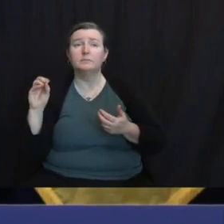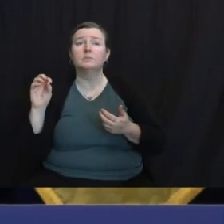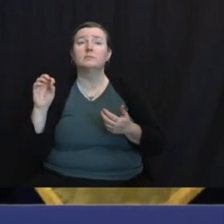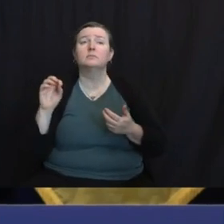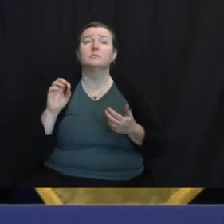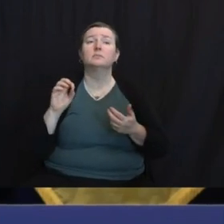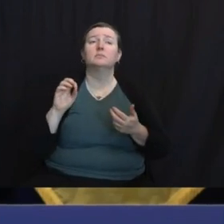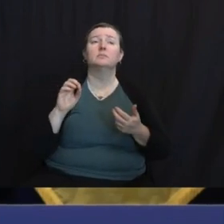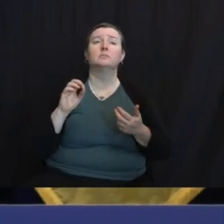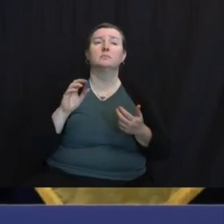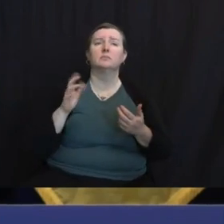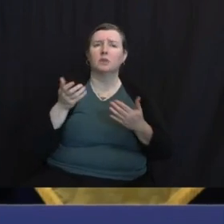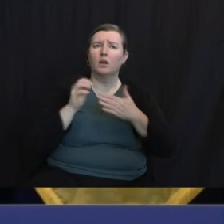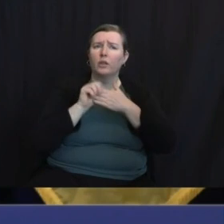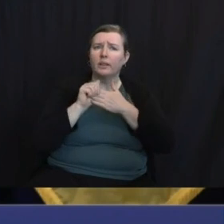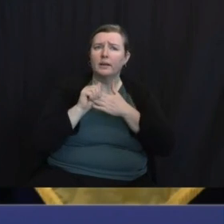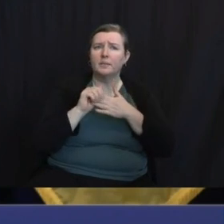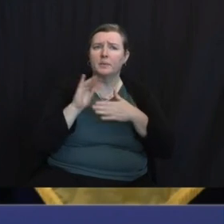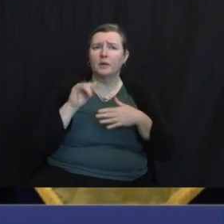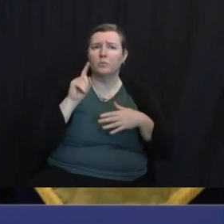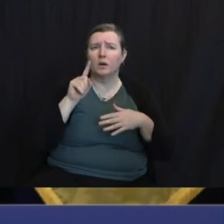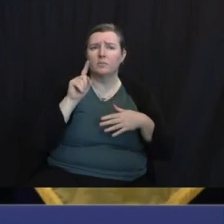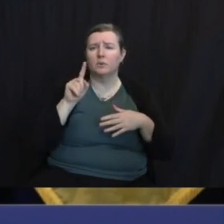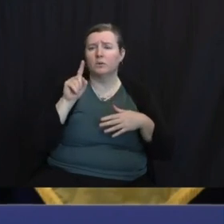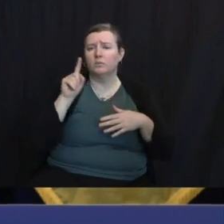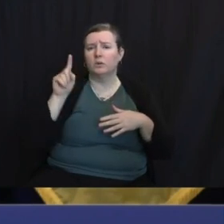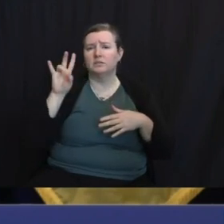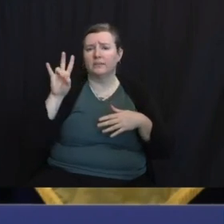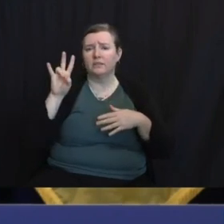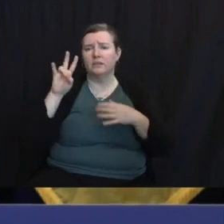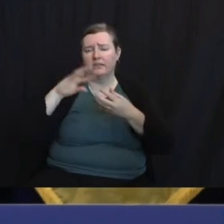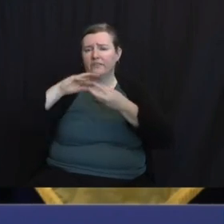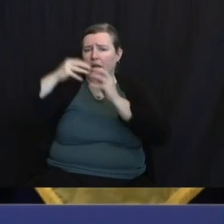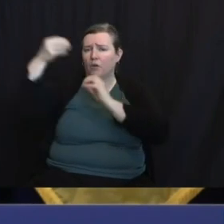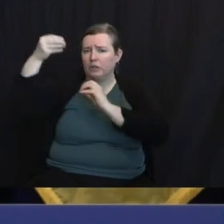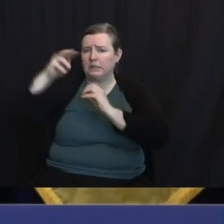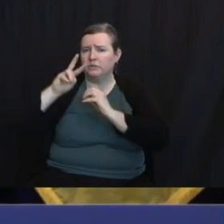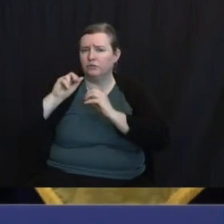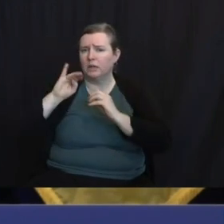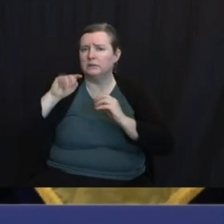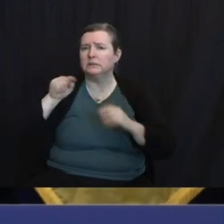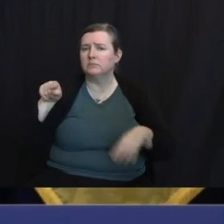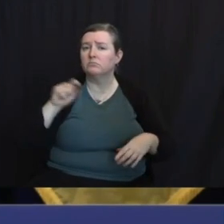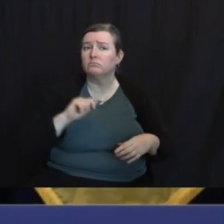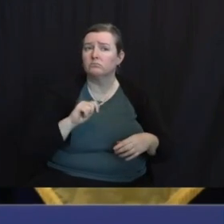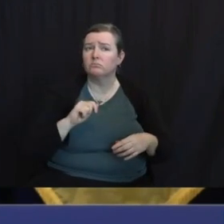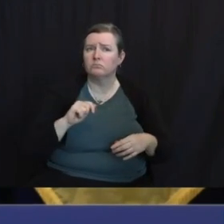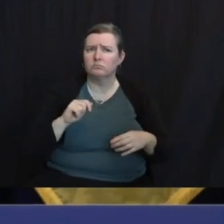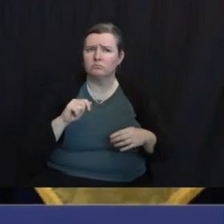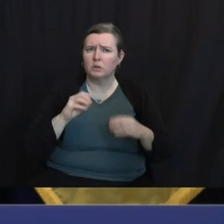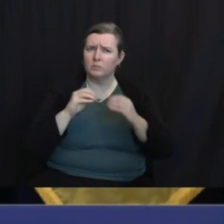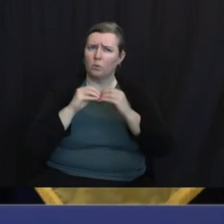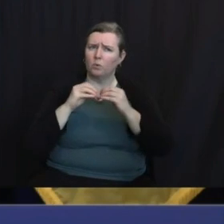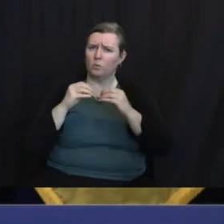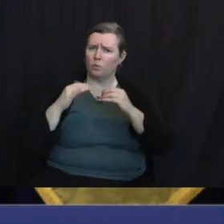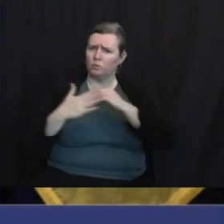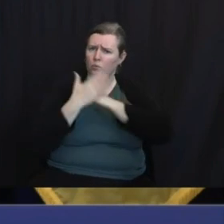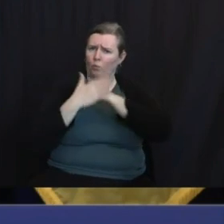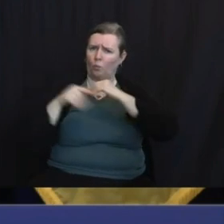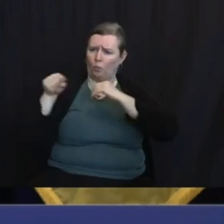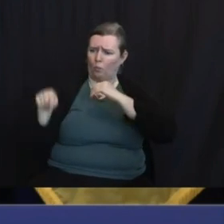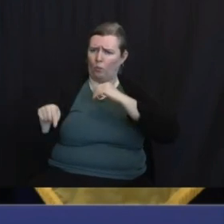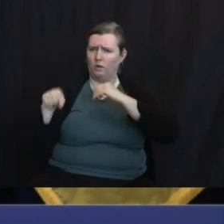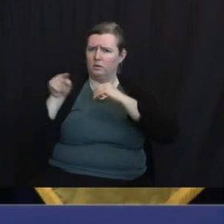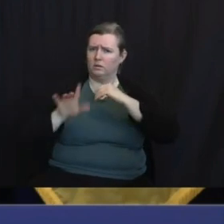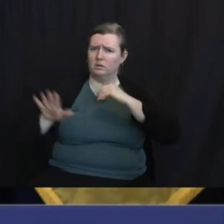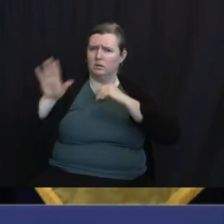that indicate in any way that there are larger outbreaks of that variant at the shore compared to other parts of the state?